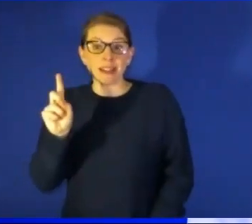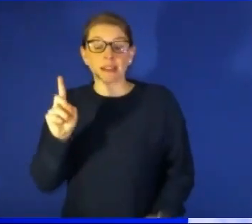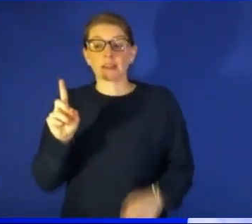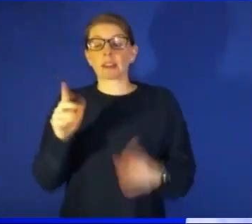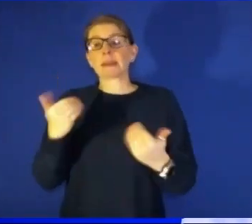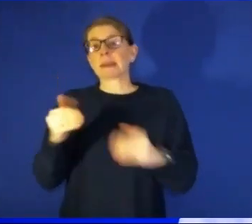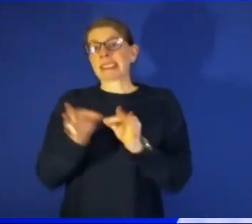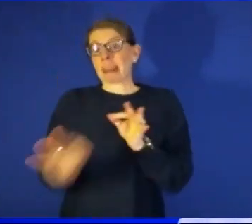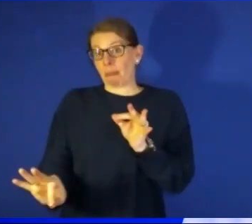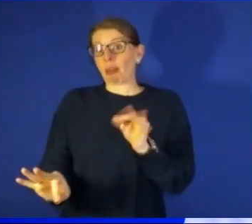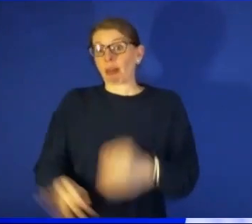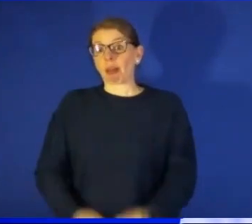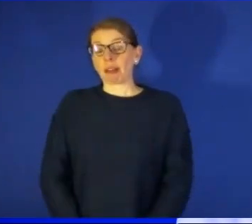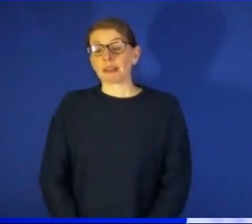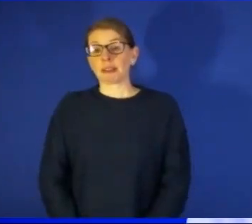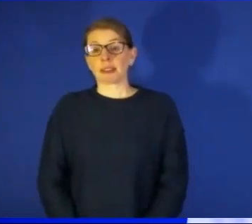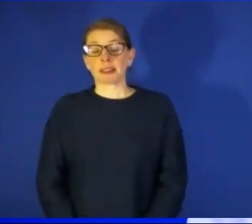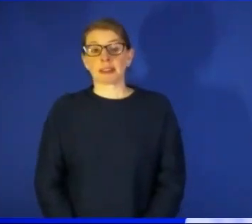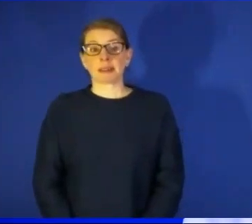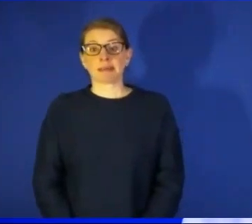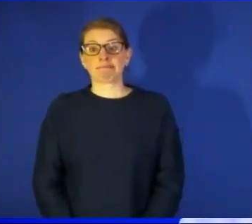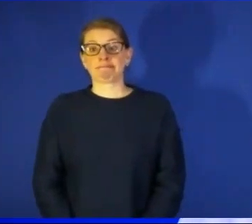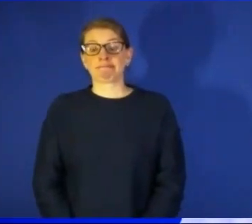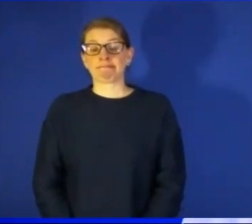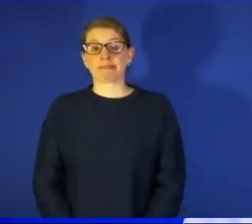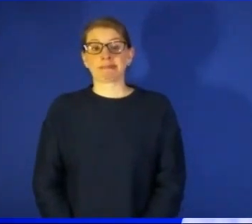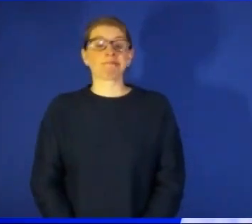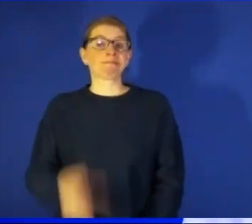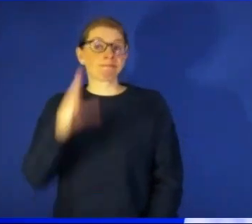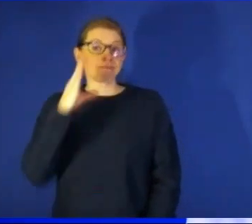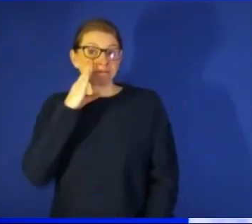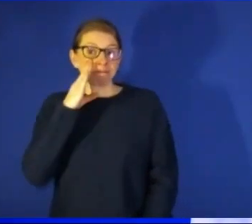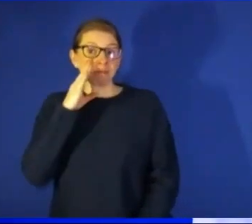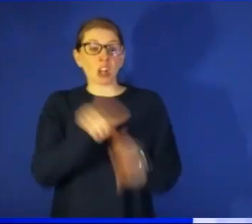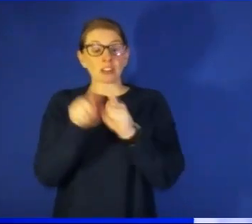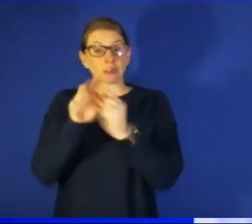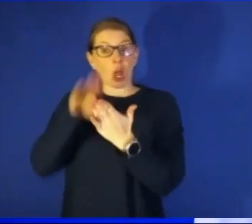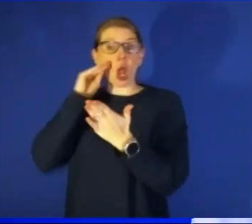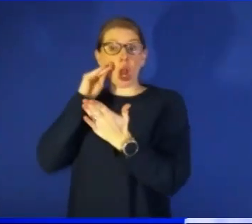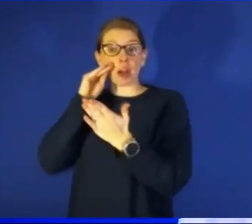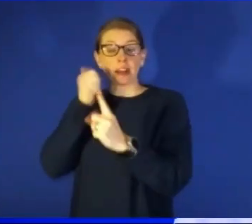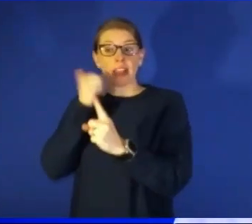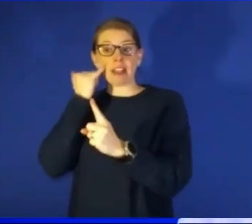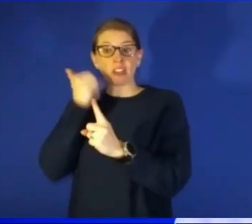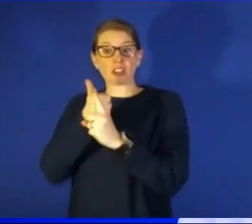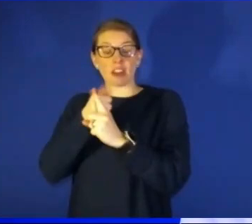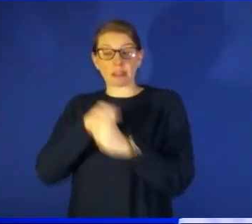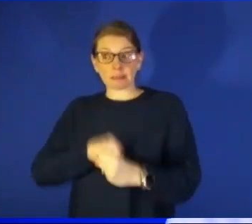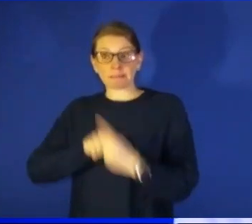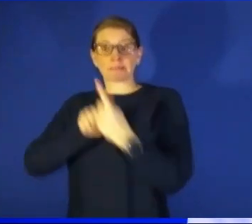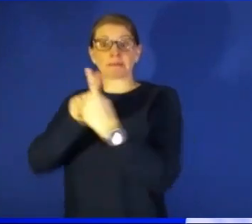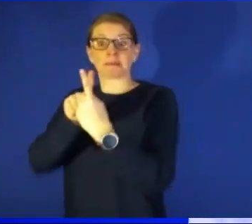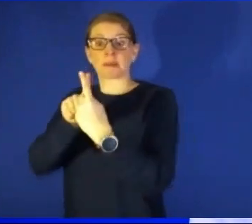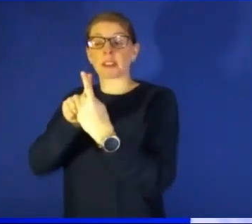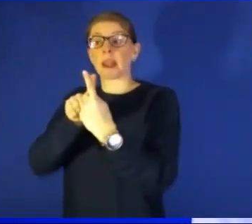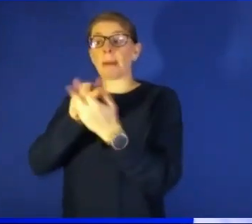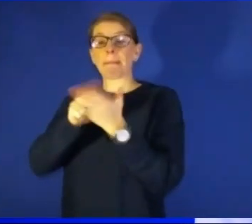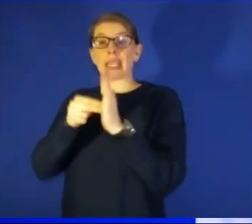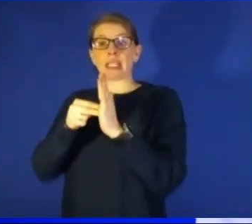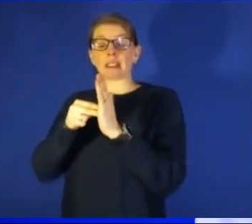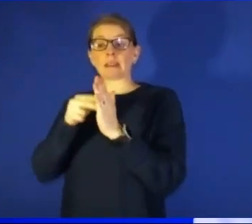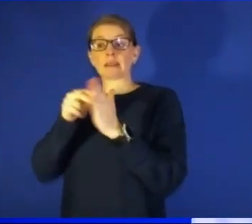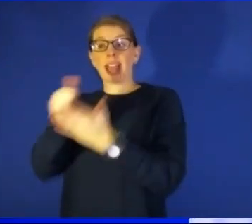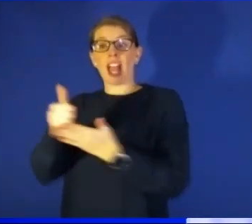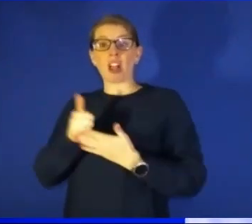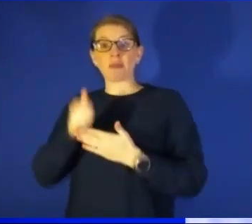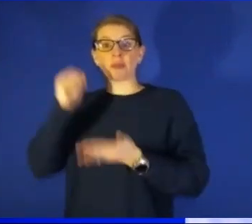but as we know and we've heard, if you step in and intervene early, you can help prevent some of those complications